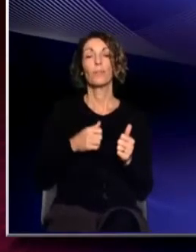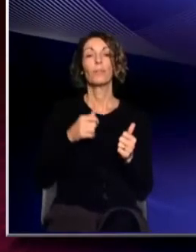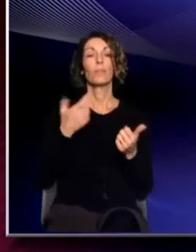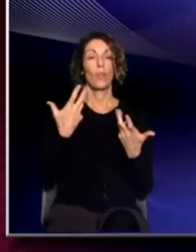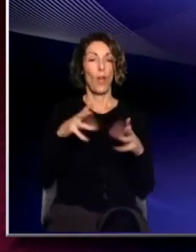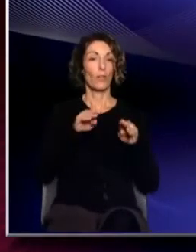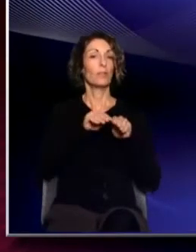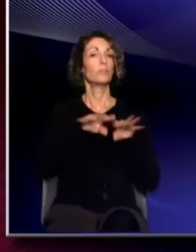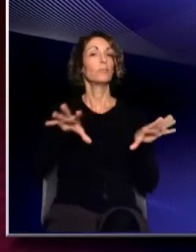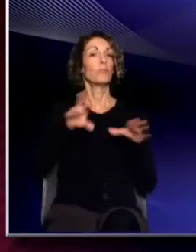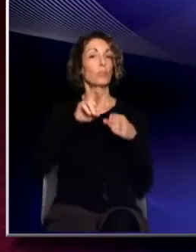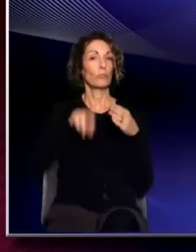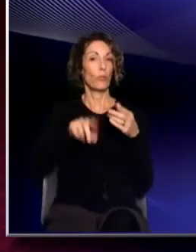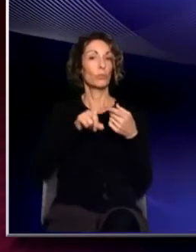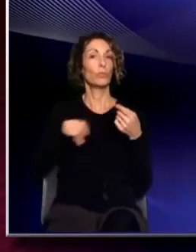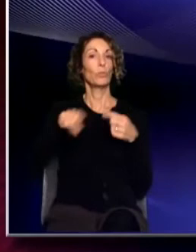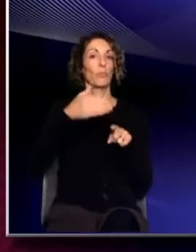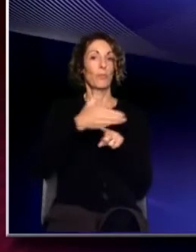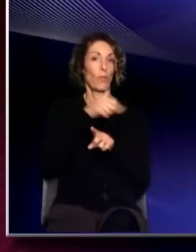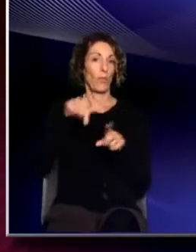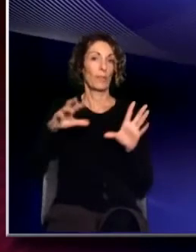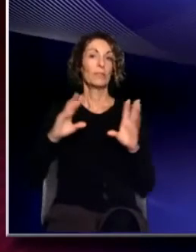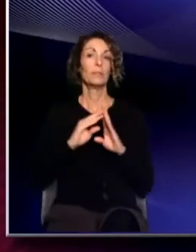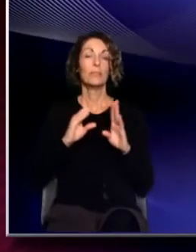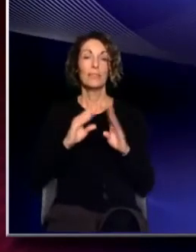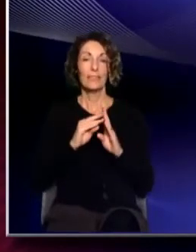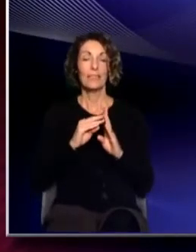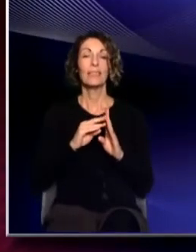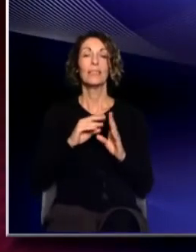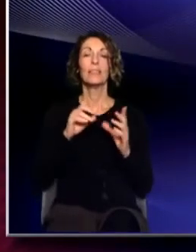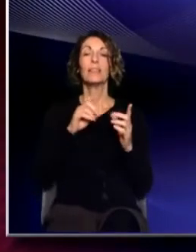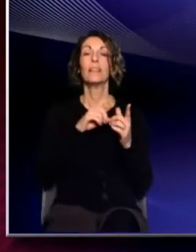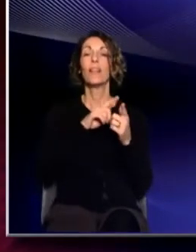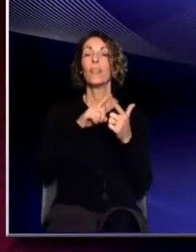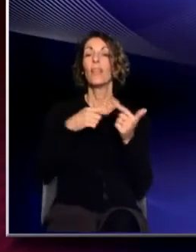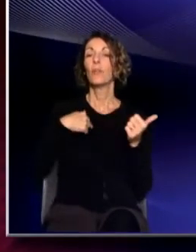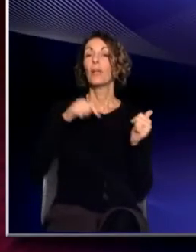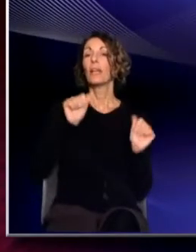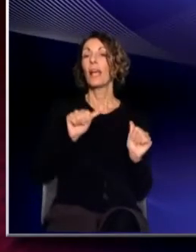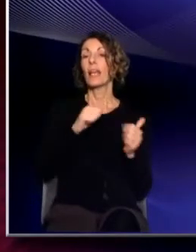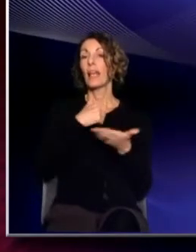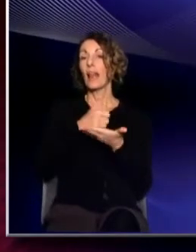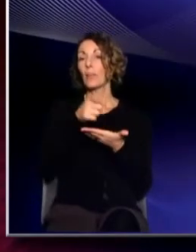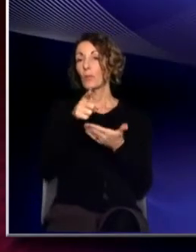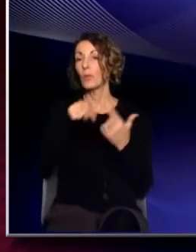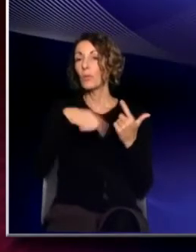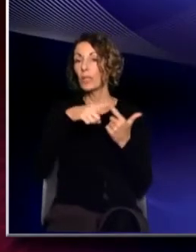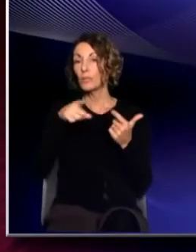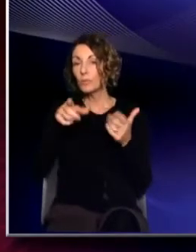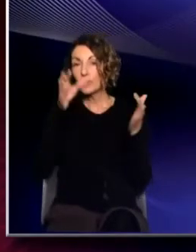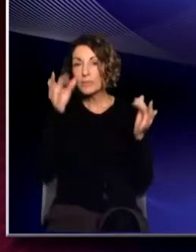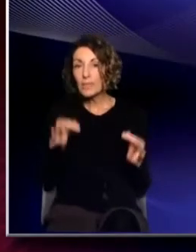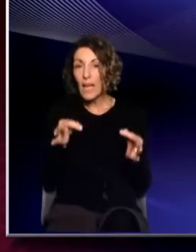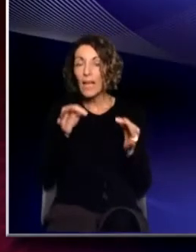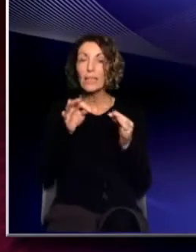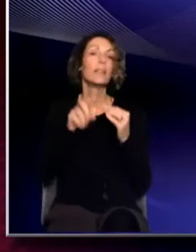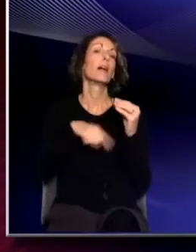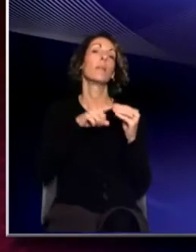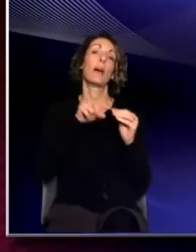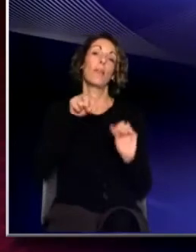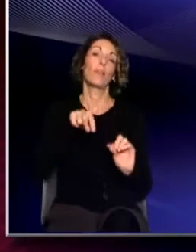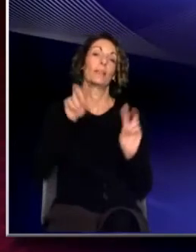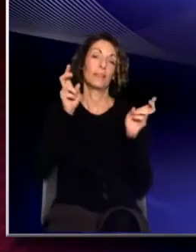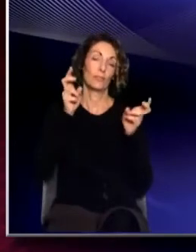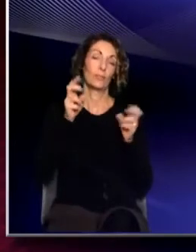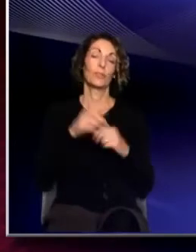in advance, and so that way you can help you with, in the drawing of your conclusions regarding this.